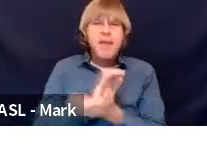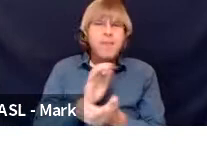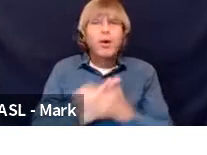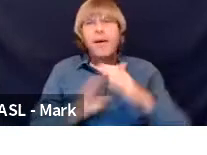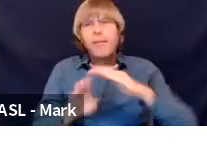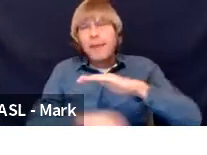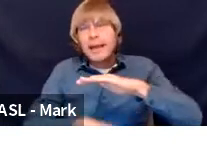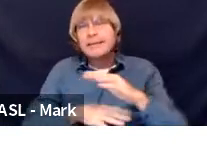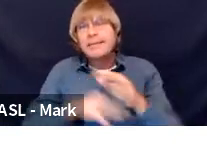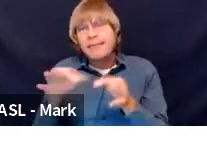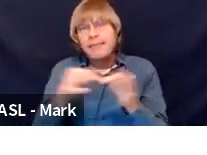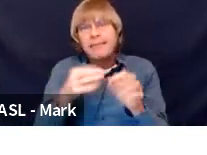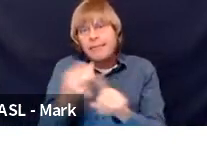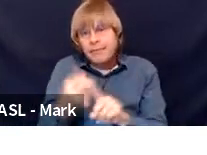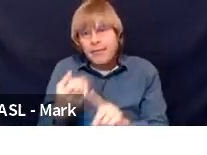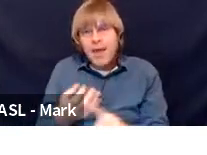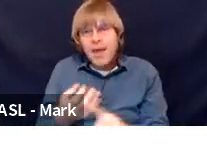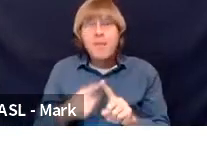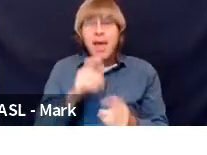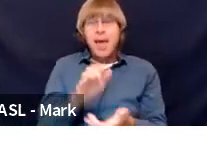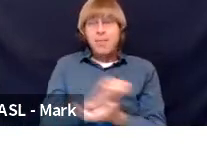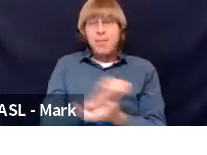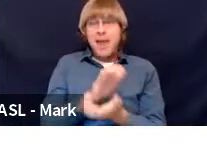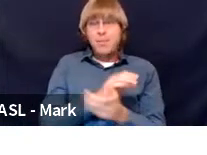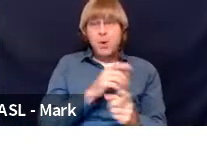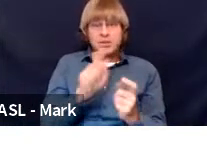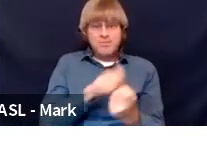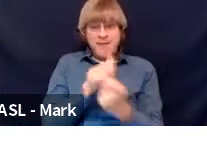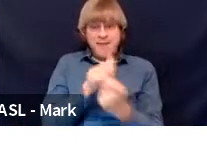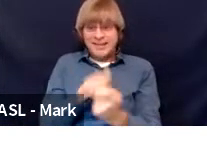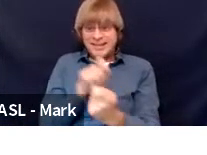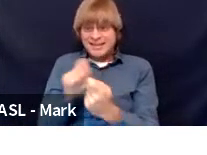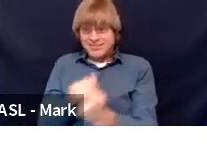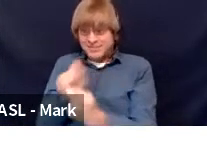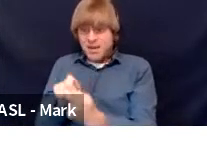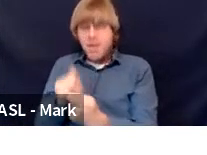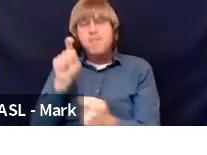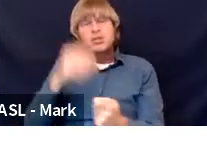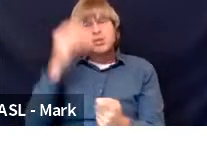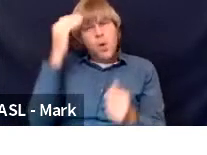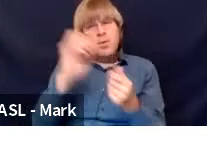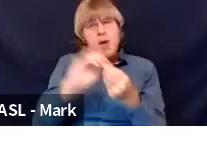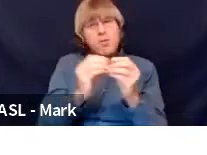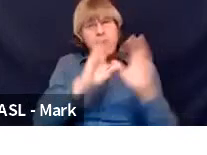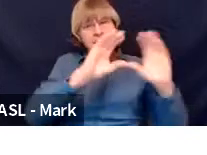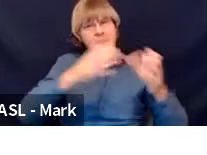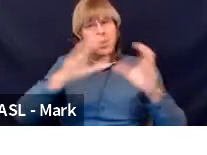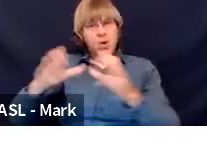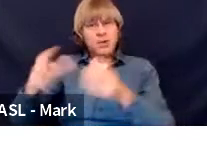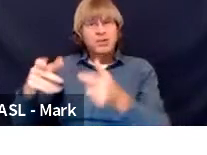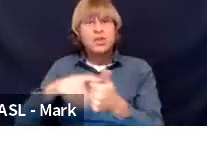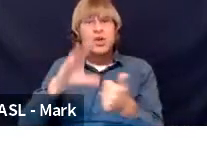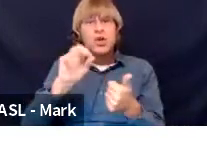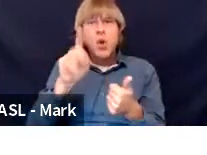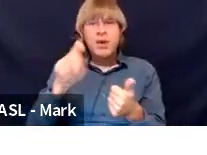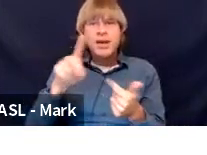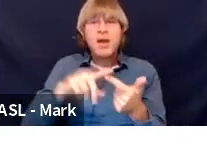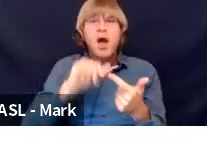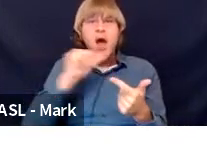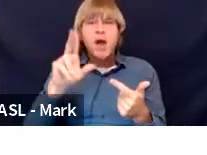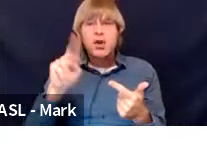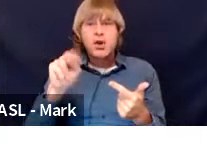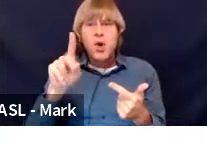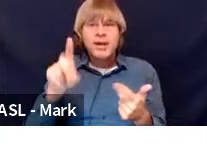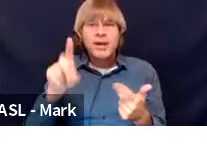here, but when we're talking about paper specification, it is important to know the main categories of paper: coated, uncoated, opaque